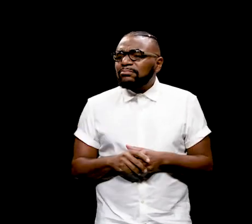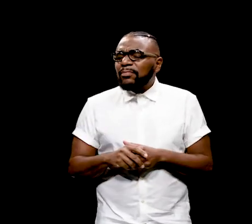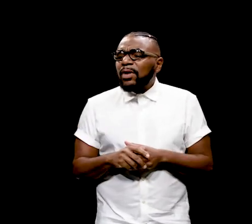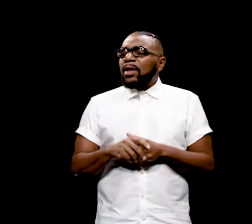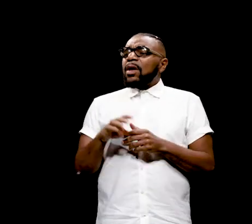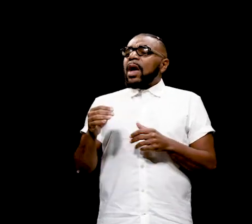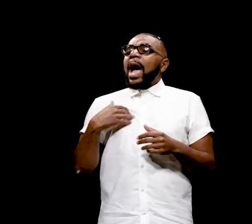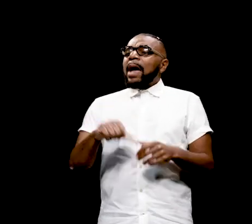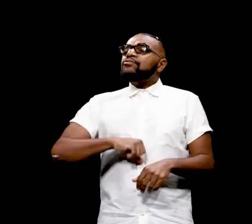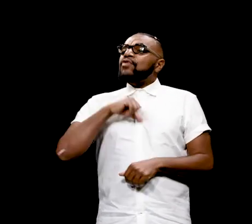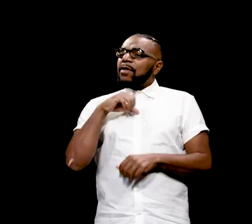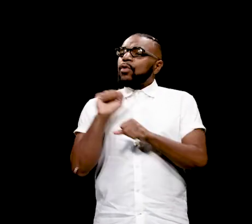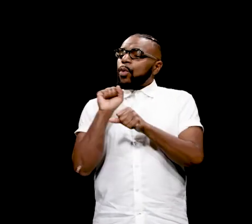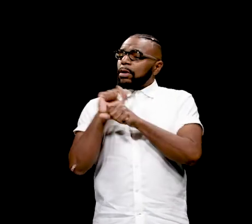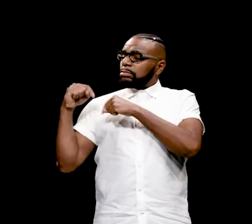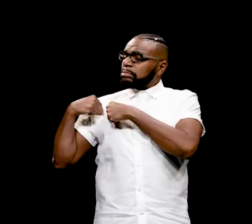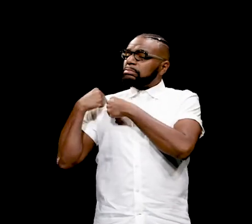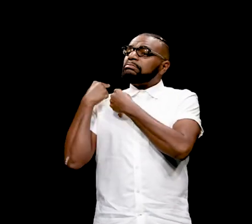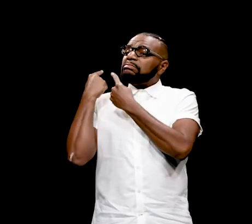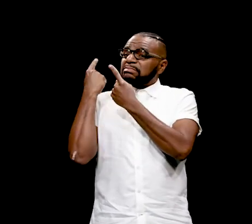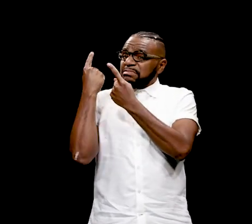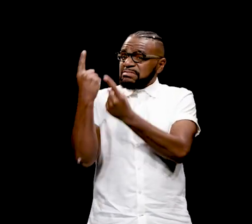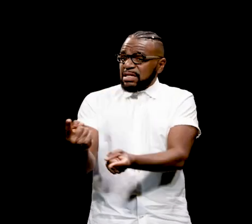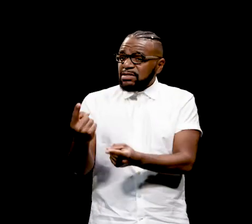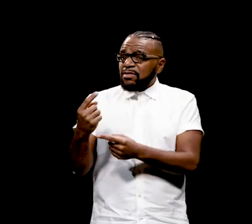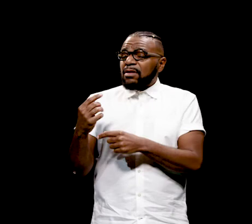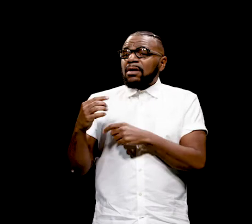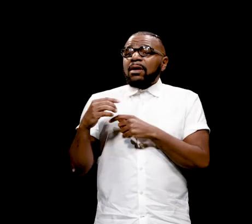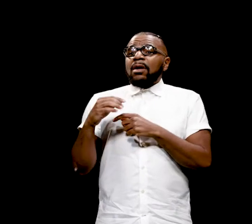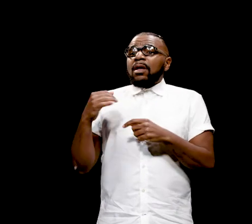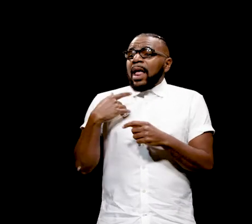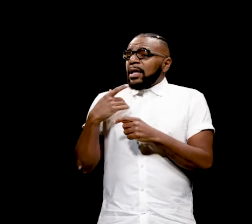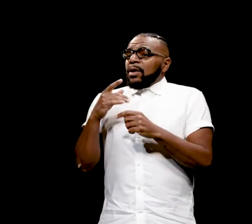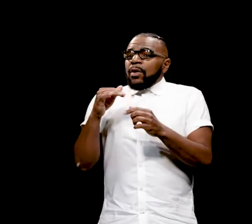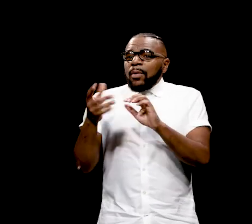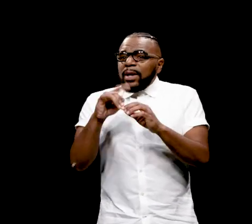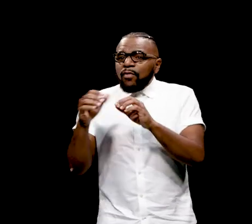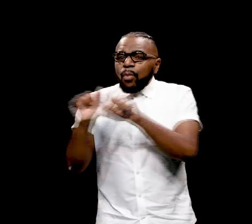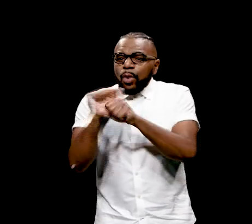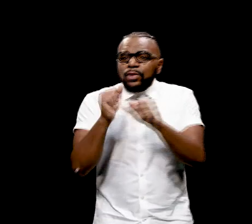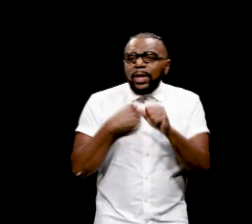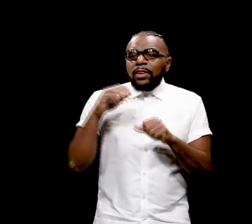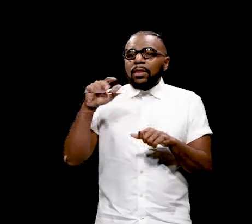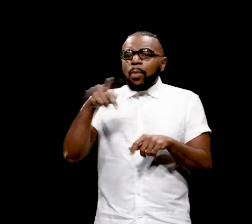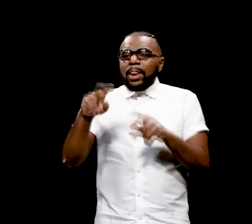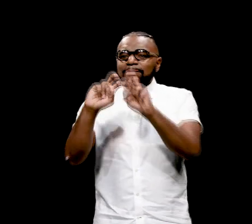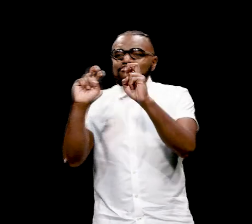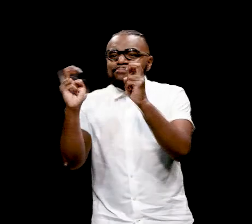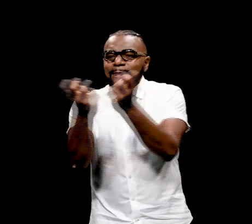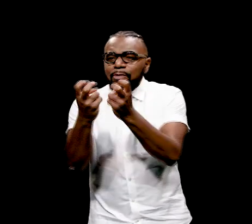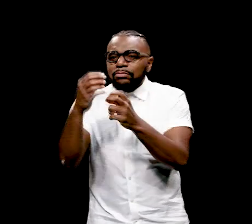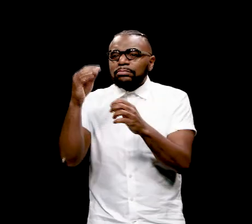work that my administration has done, the work we've done collectively with all members of the Portland City Council and